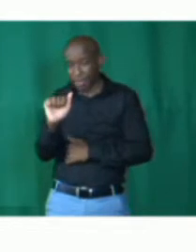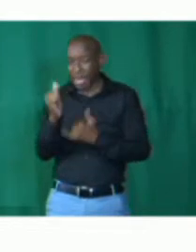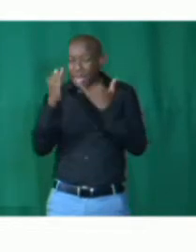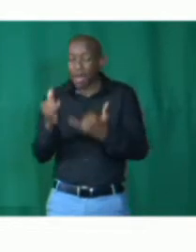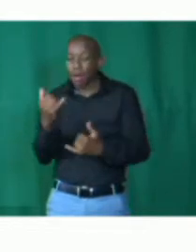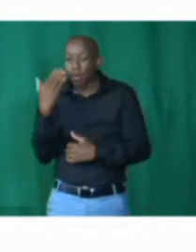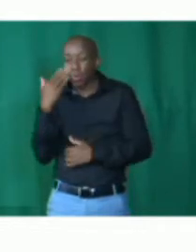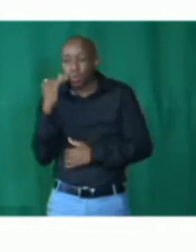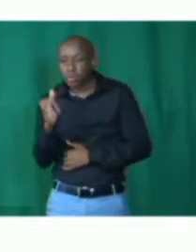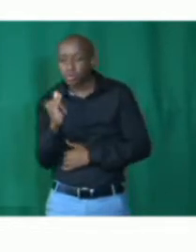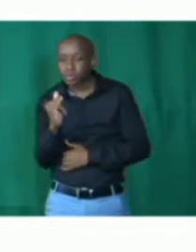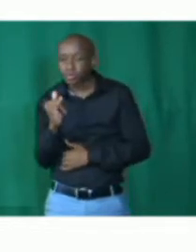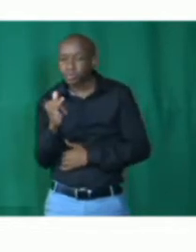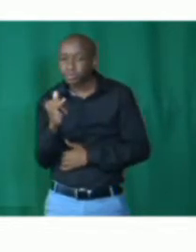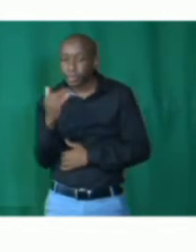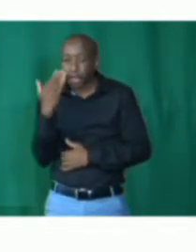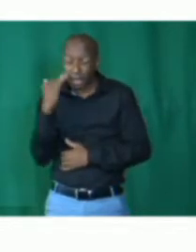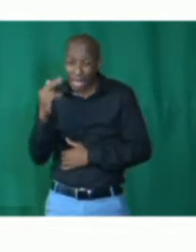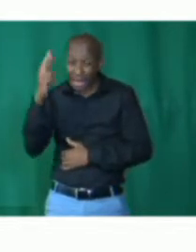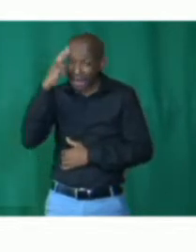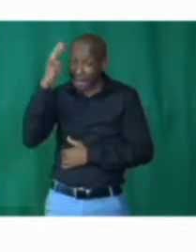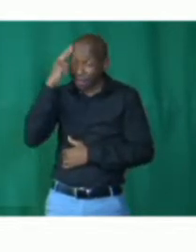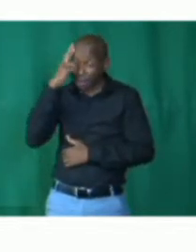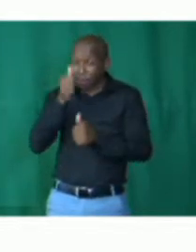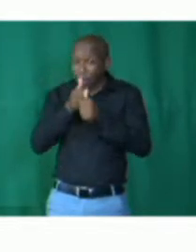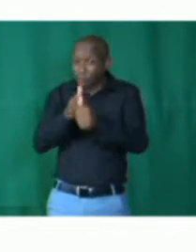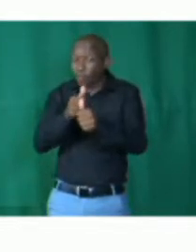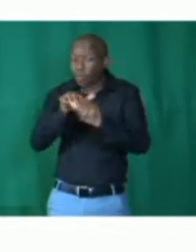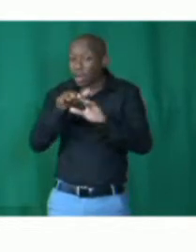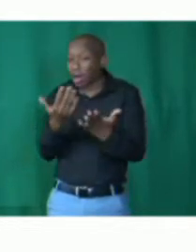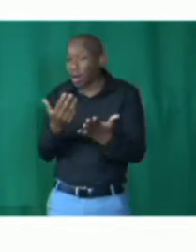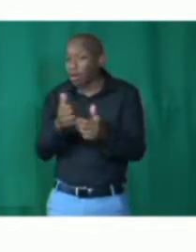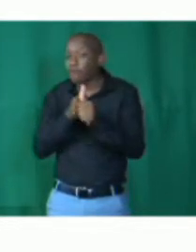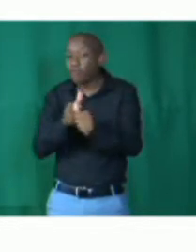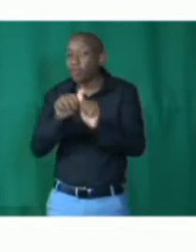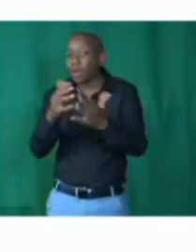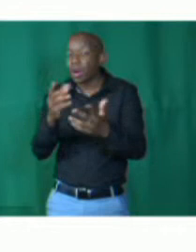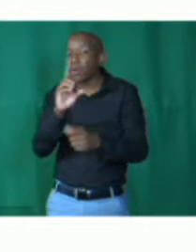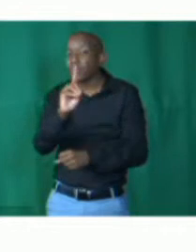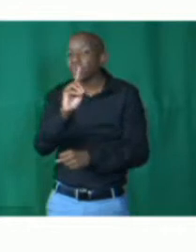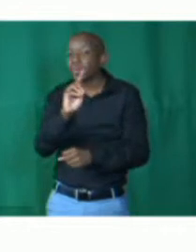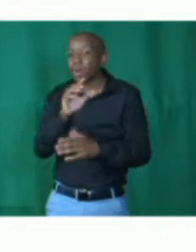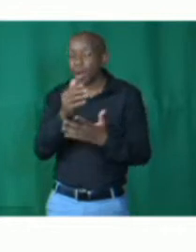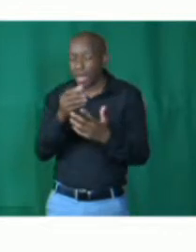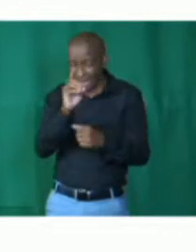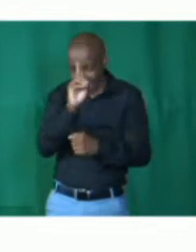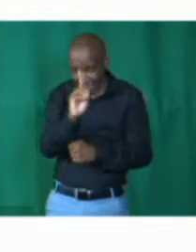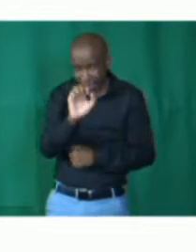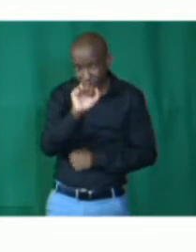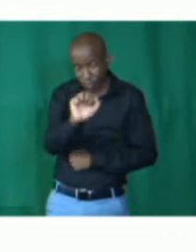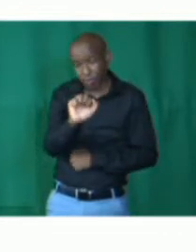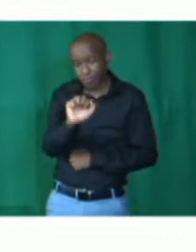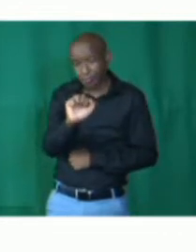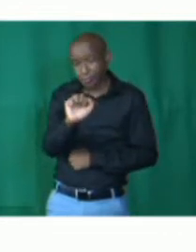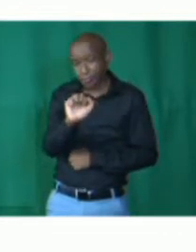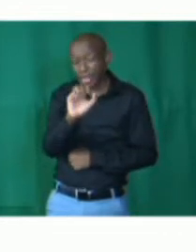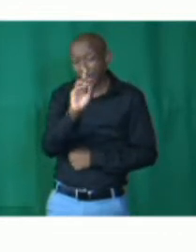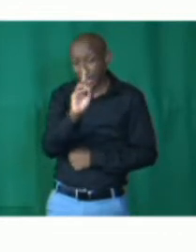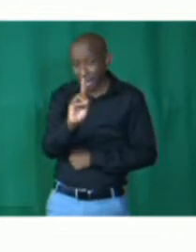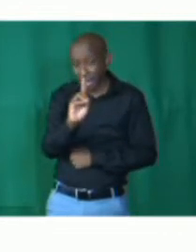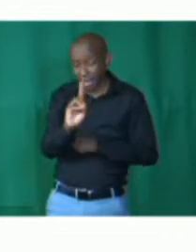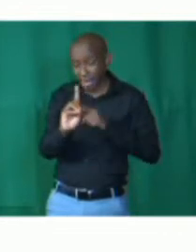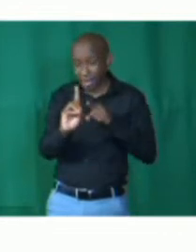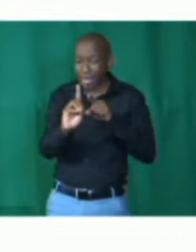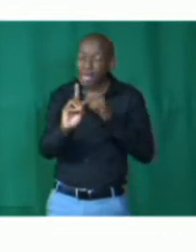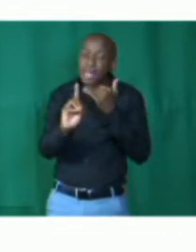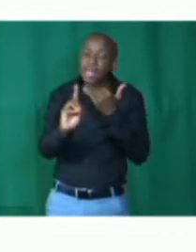now. Remember our formula. We want the length of a line segment. We represent it as t, the distance between 2 points. Now